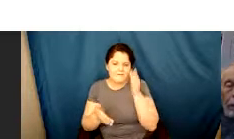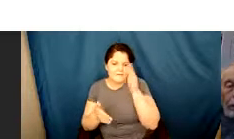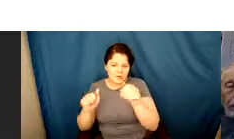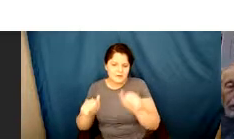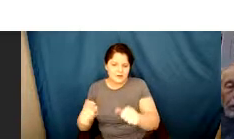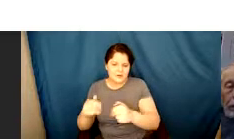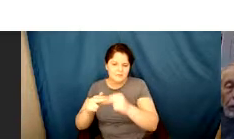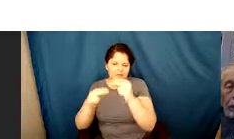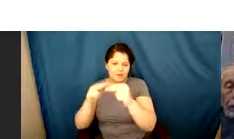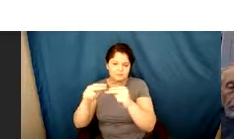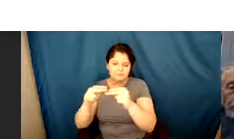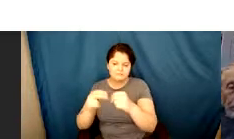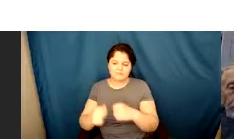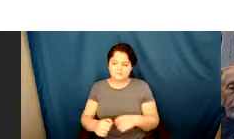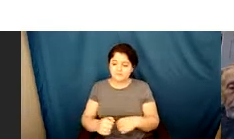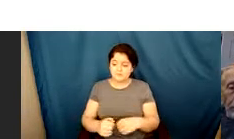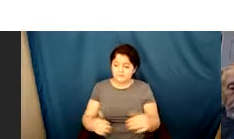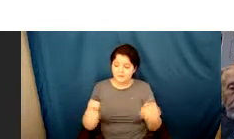built. Next slide, please.